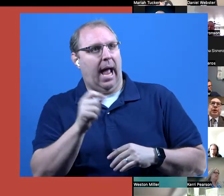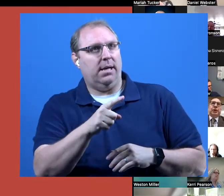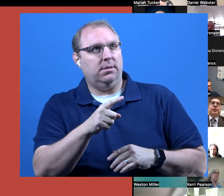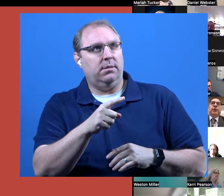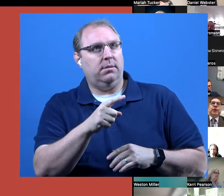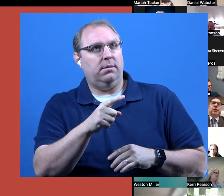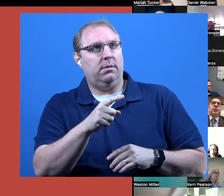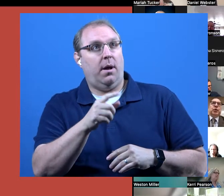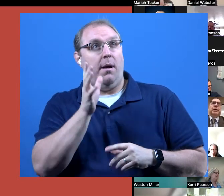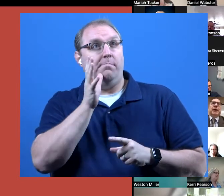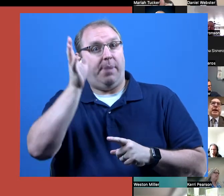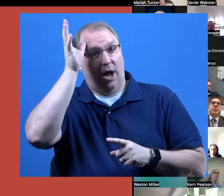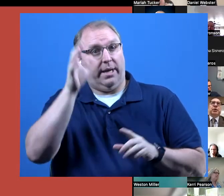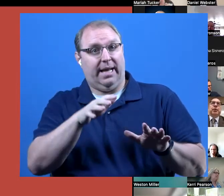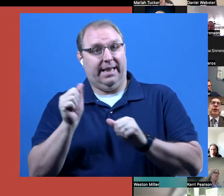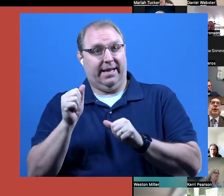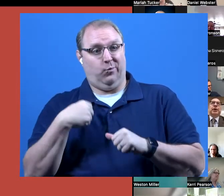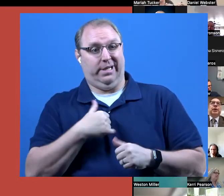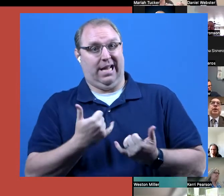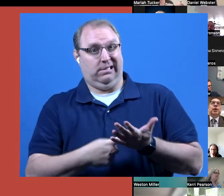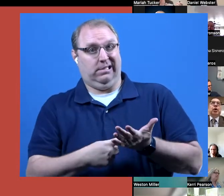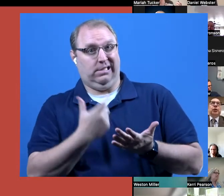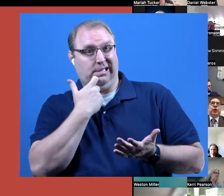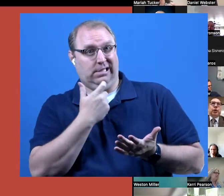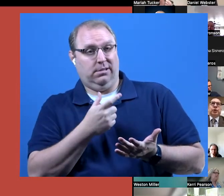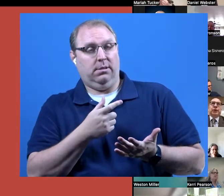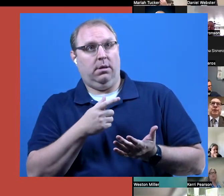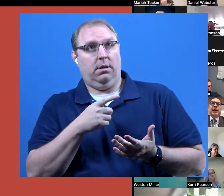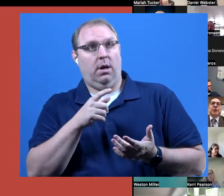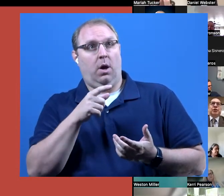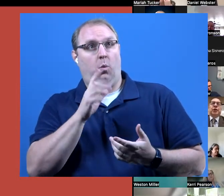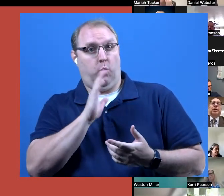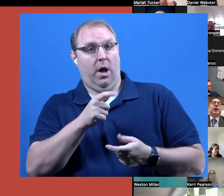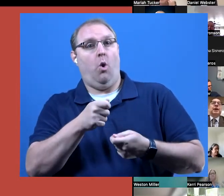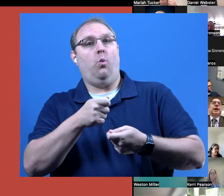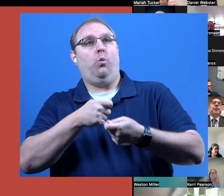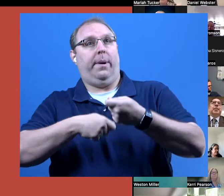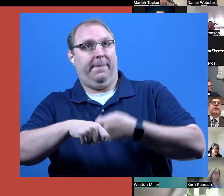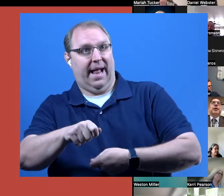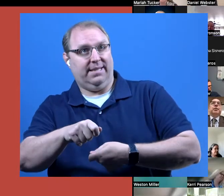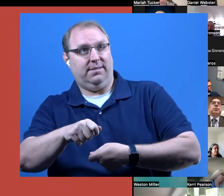the leave that DWS has been providing over the course of this last year.